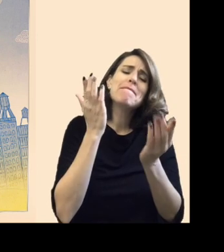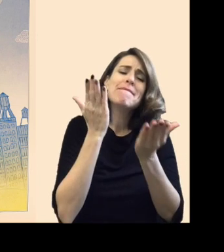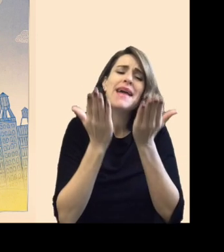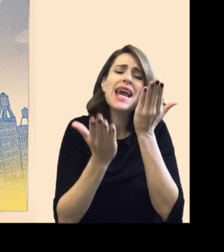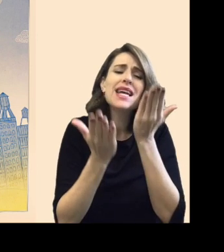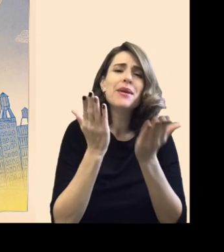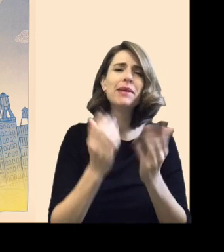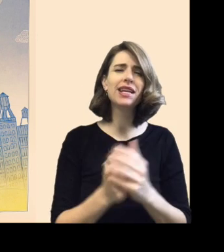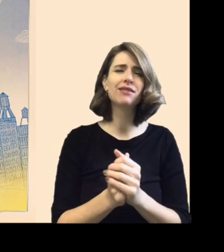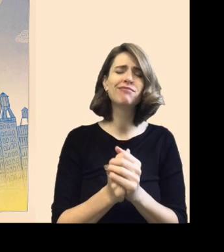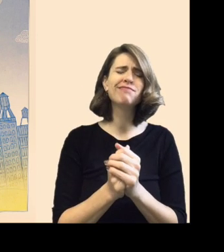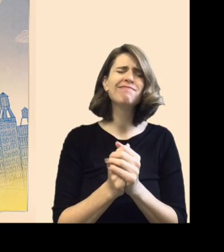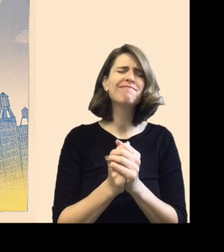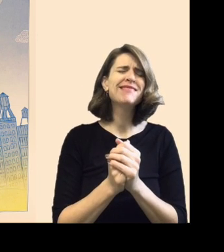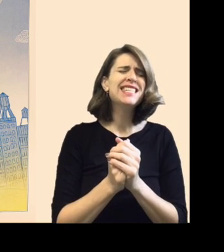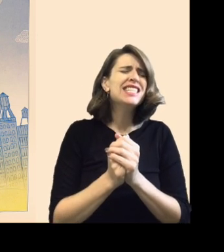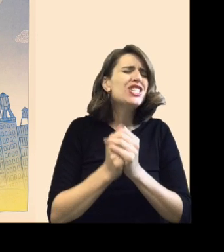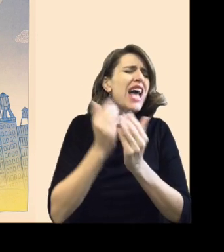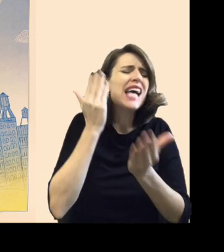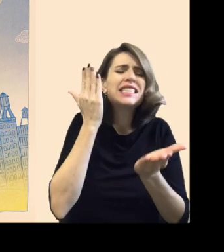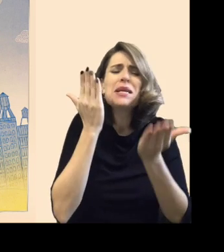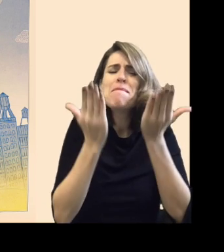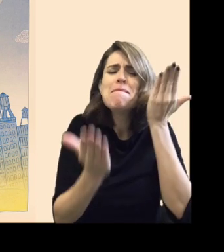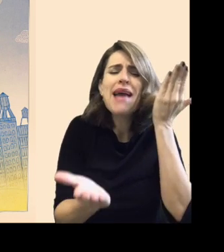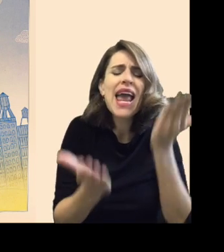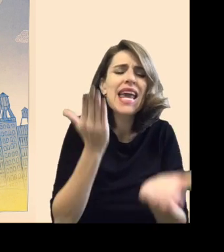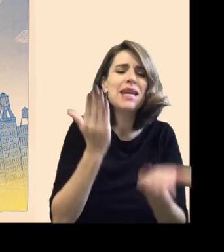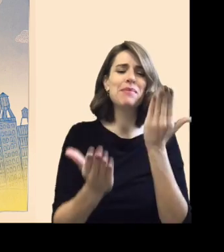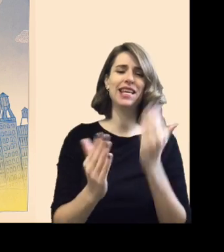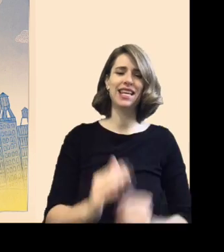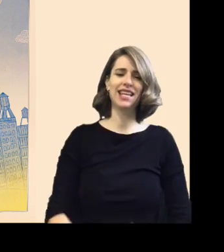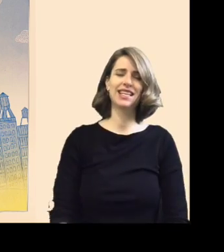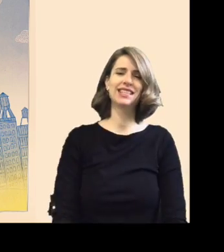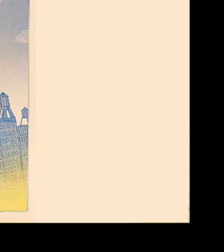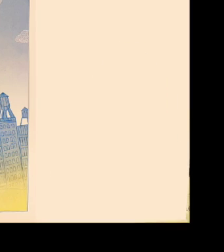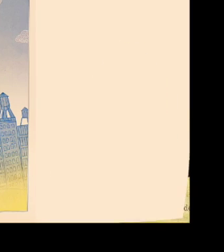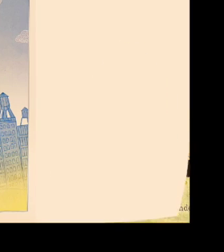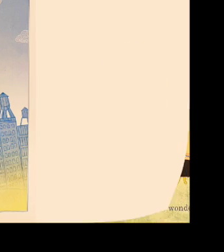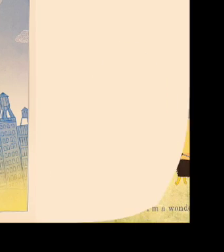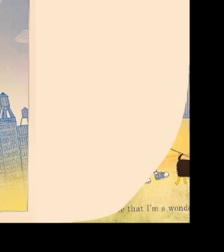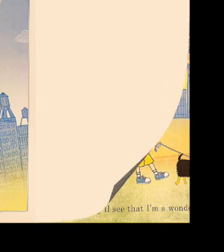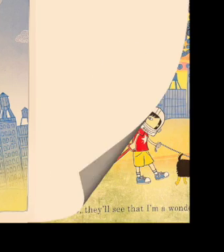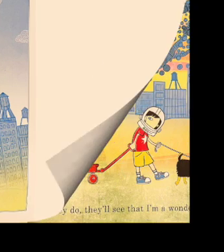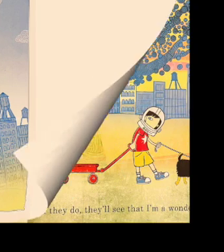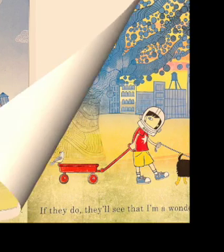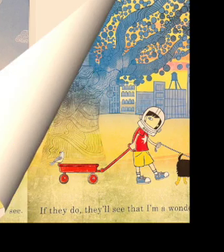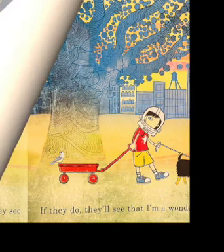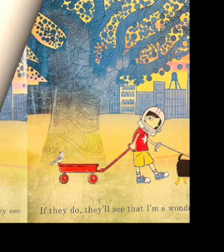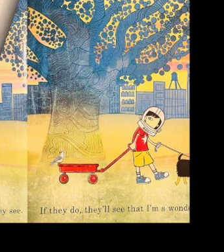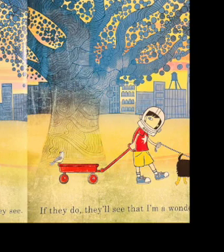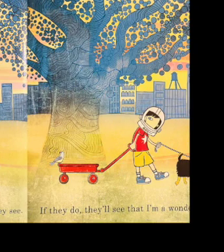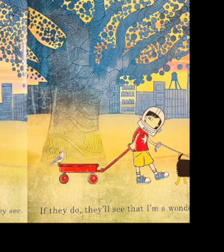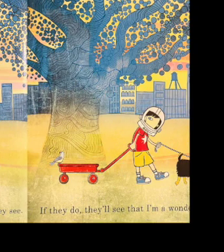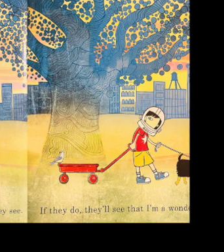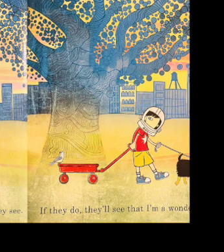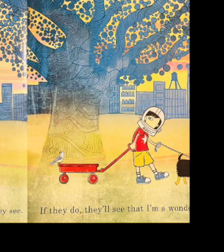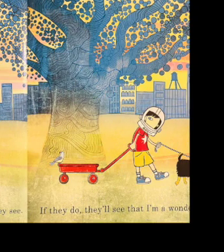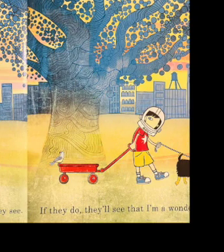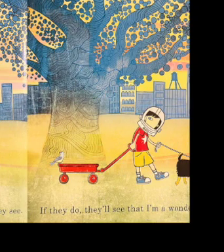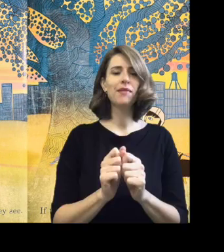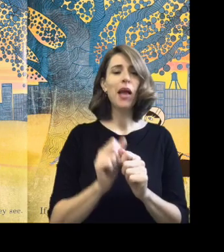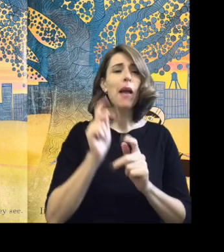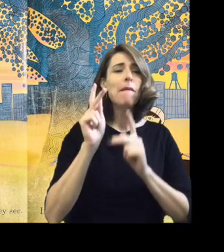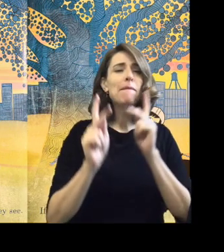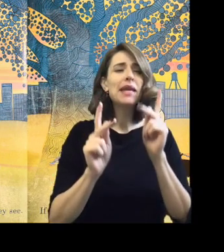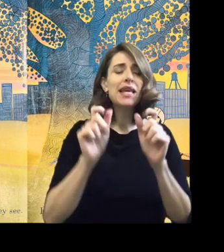But maybe, just maybe,